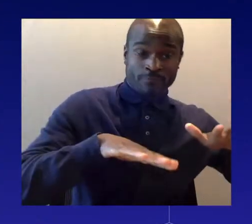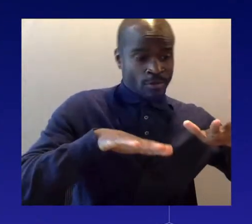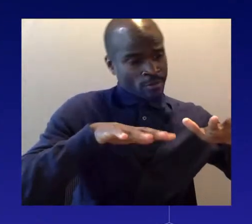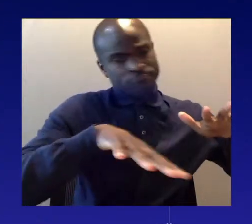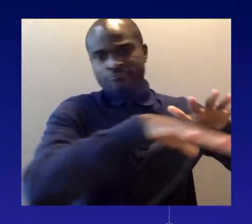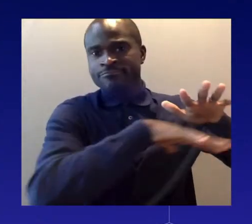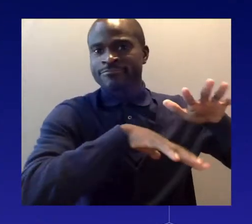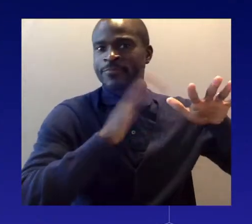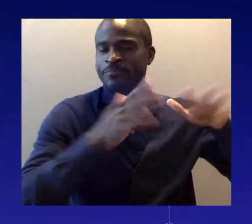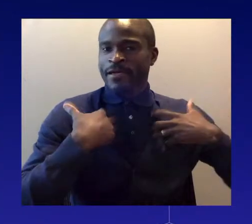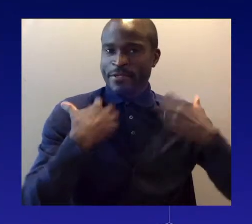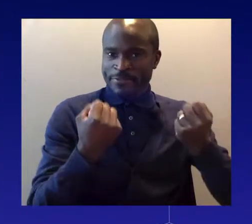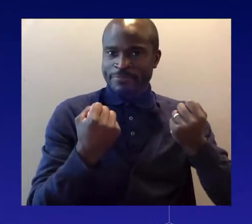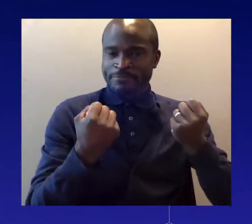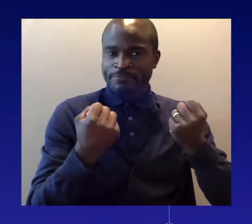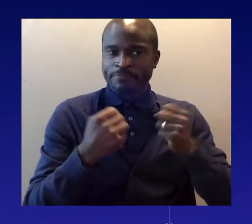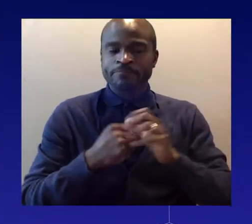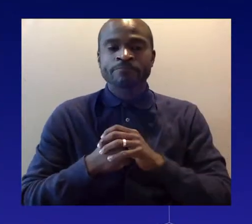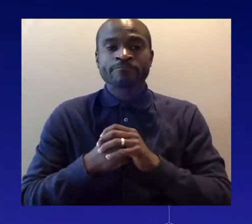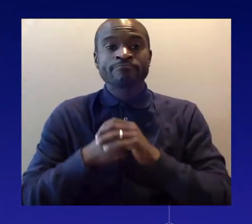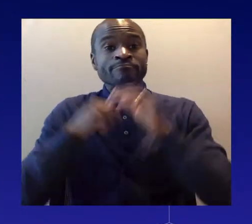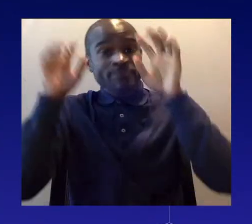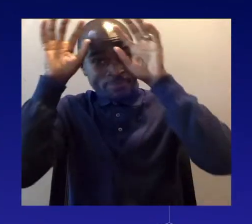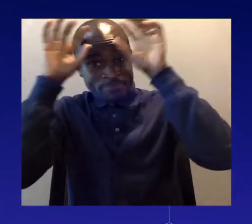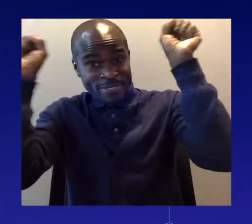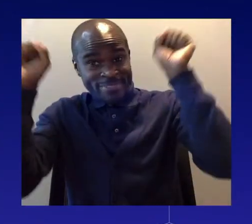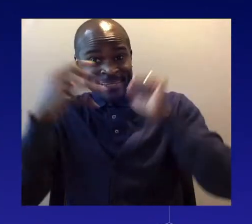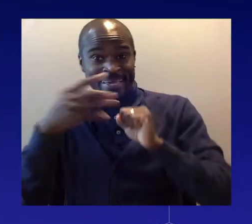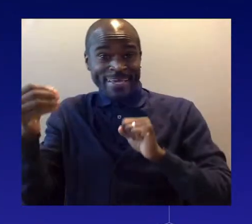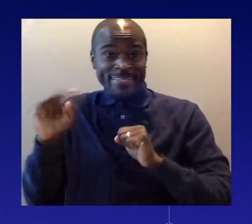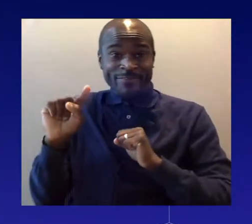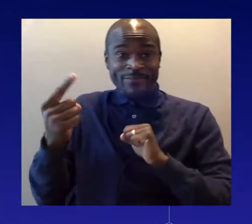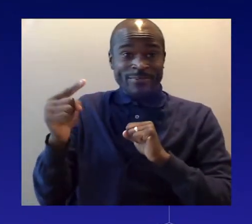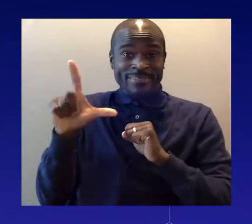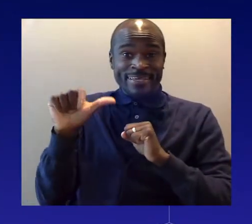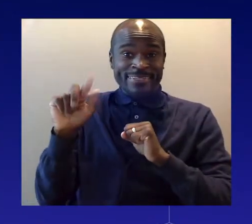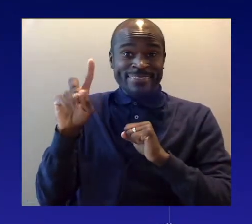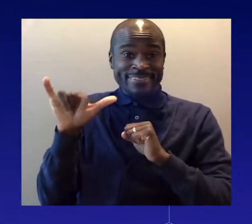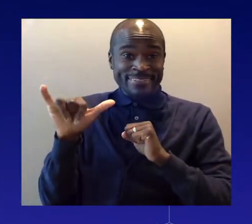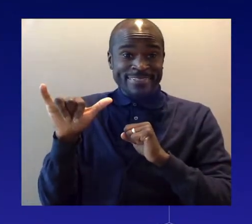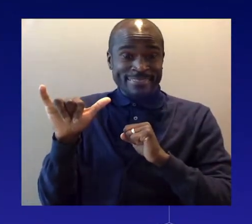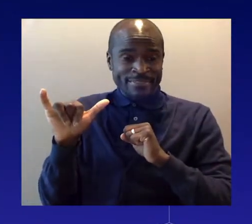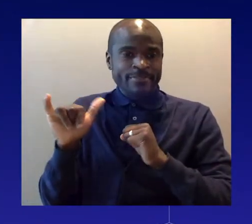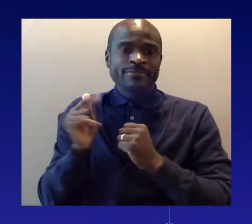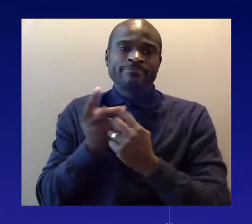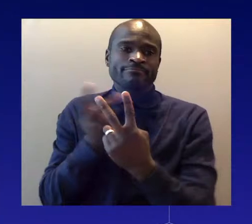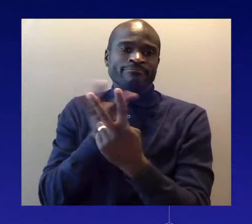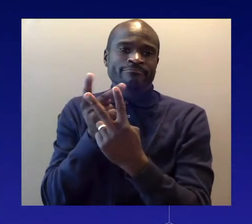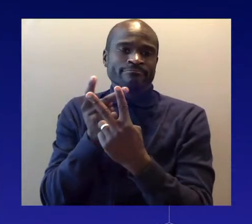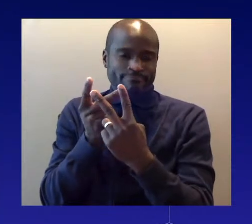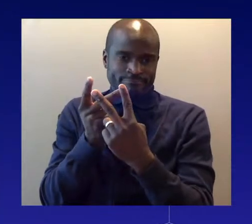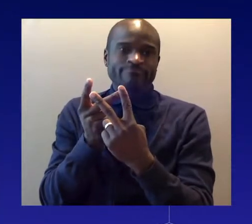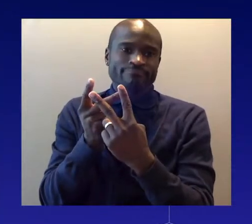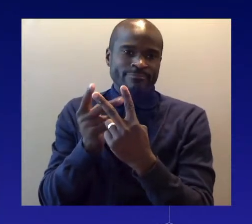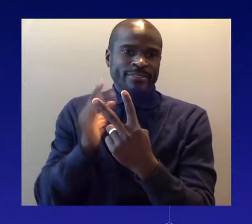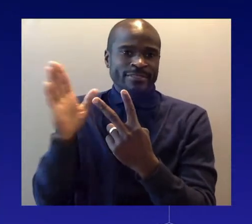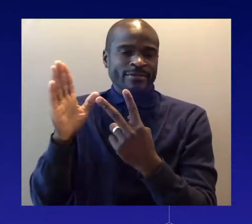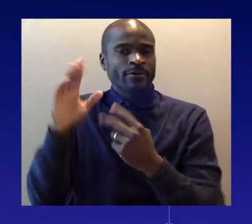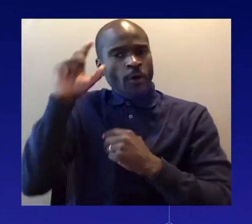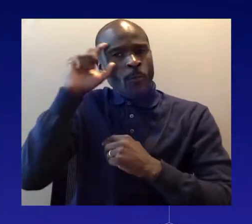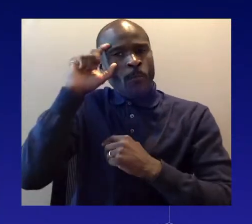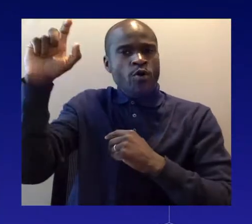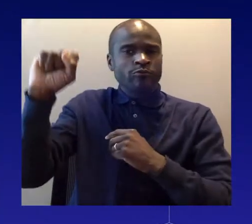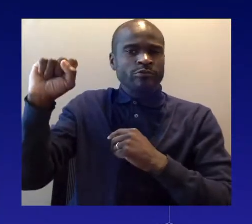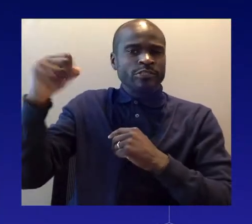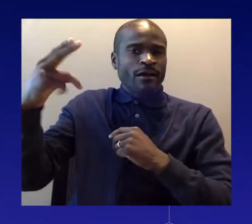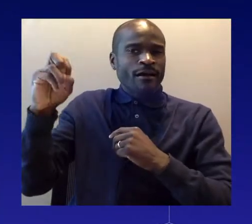the President and the First Lady's cancer moonshot. I think everyone here knows that it's personal for them, but they know it's personal for every family across this country,